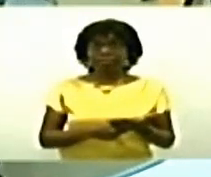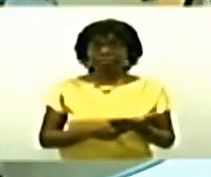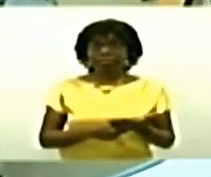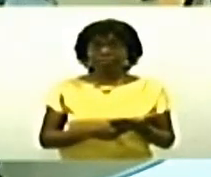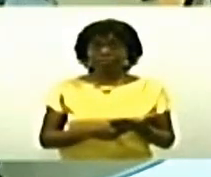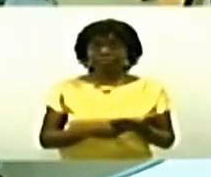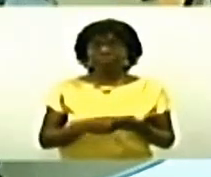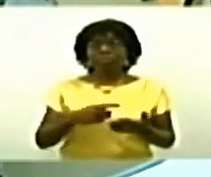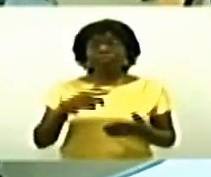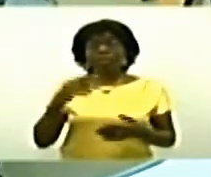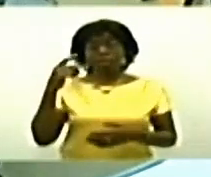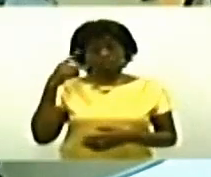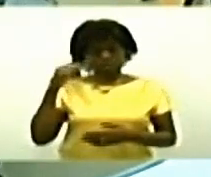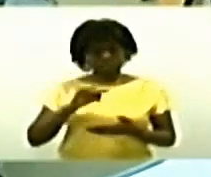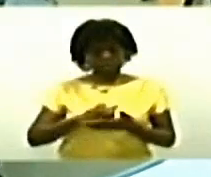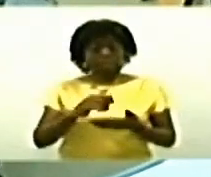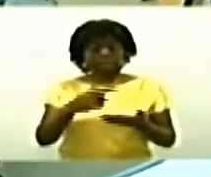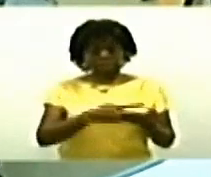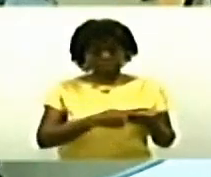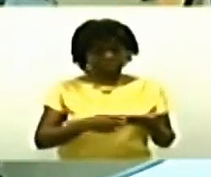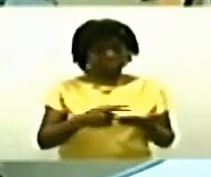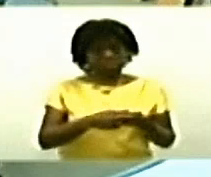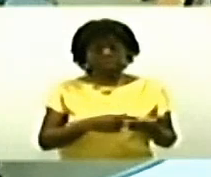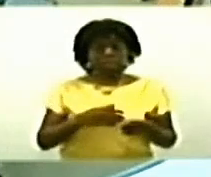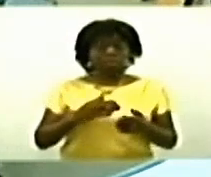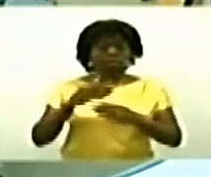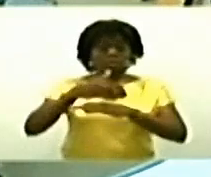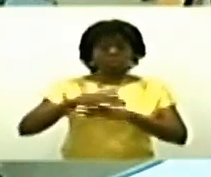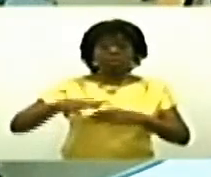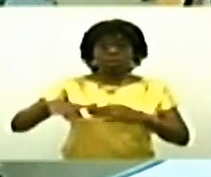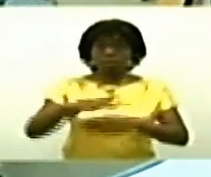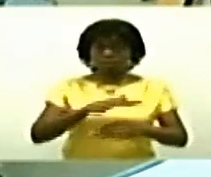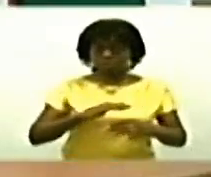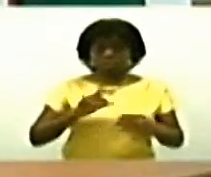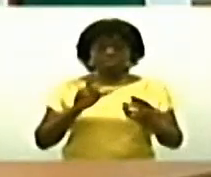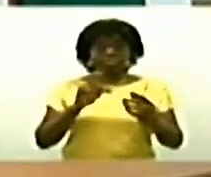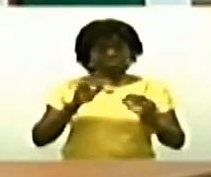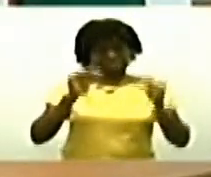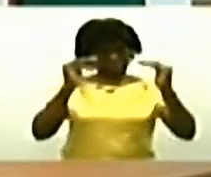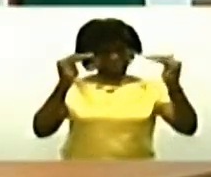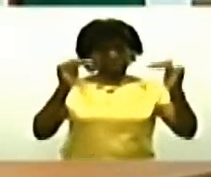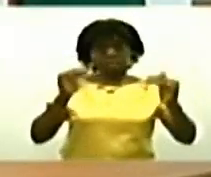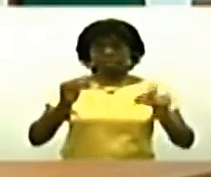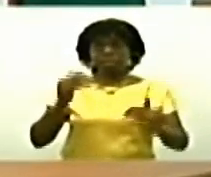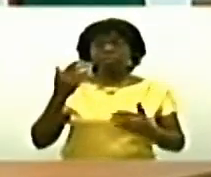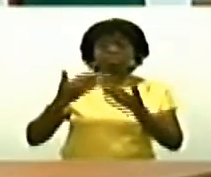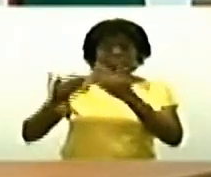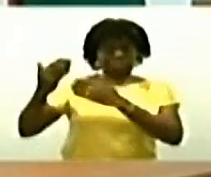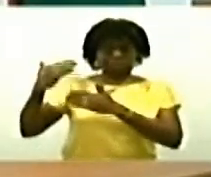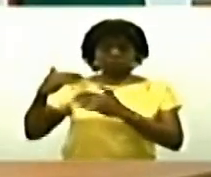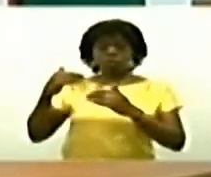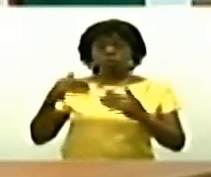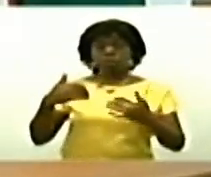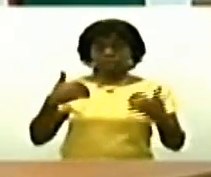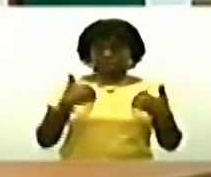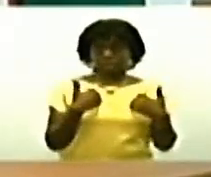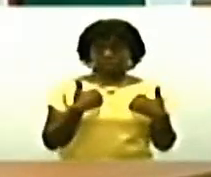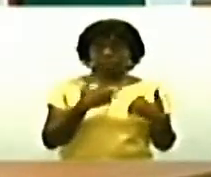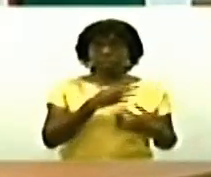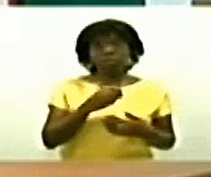I thought that the debate overall met the standards that we previously set, and in some